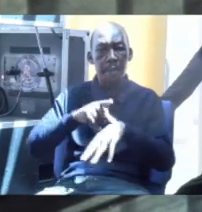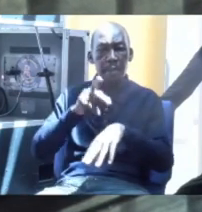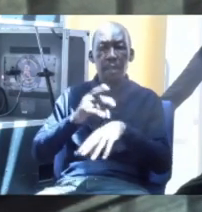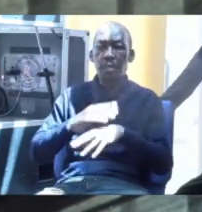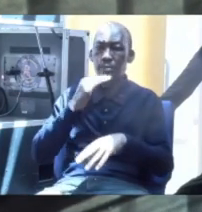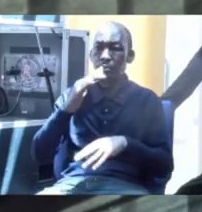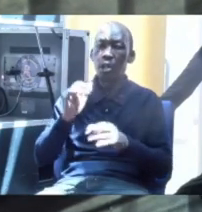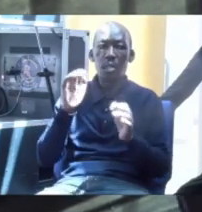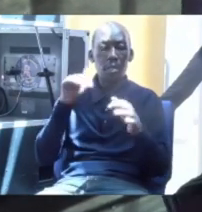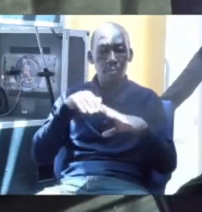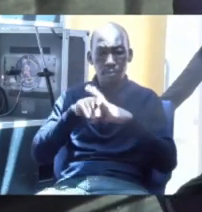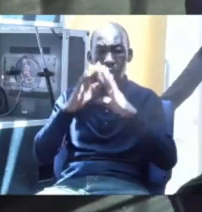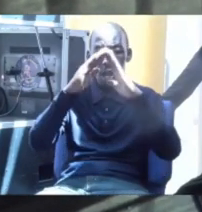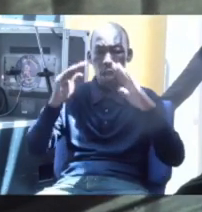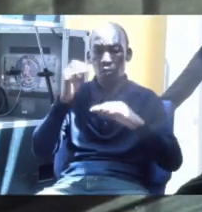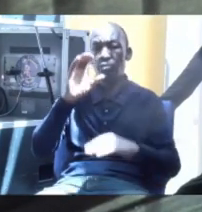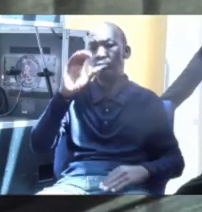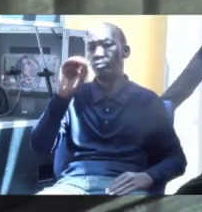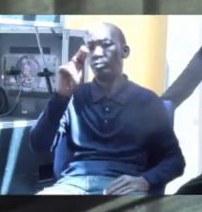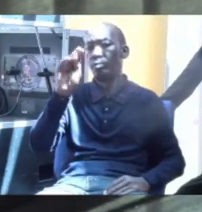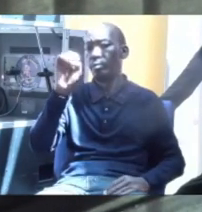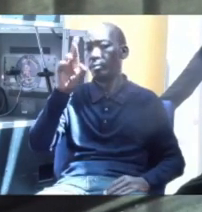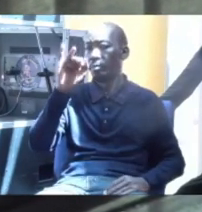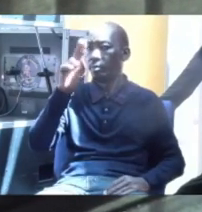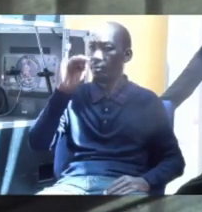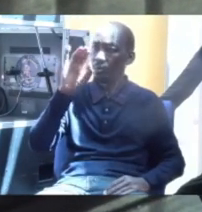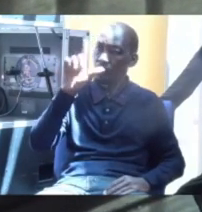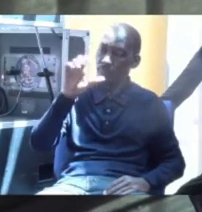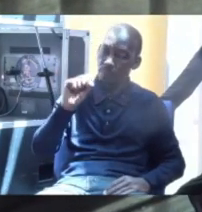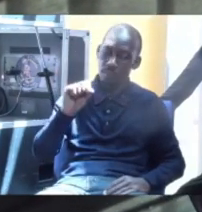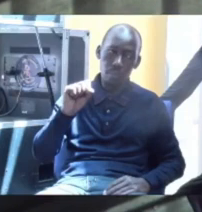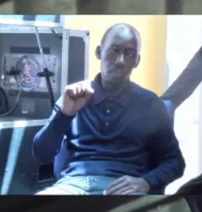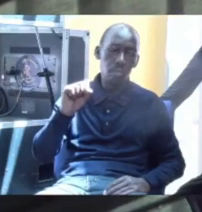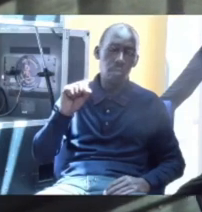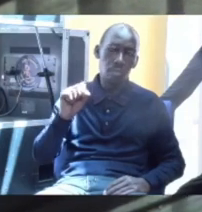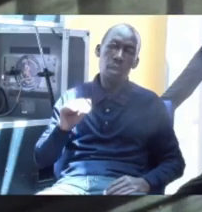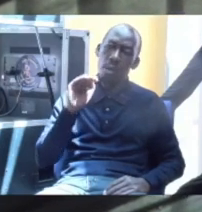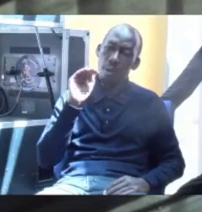house of Cornelius. Na Petro anaibadilisha anapohubiri katika nyumba ya Cornelius.